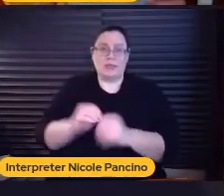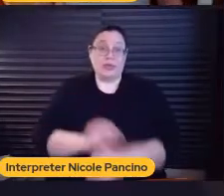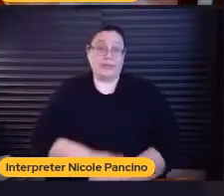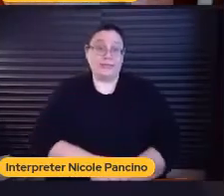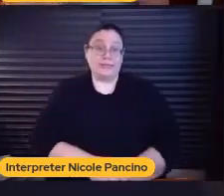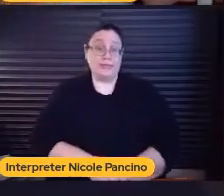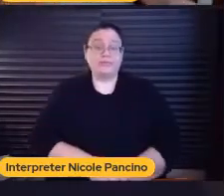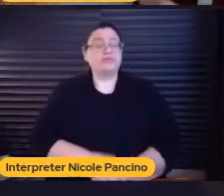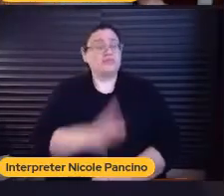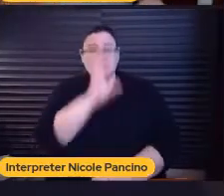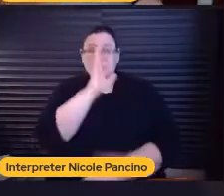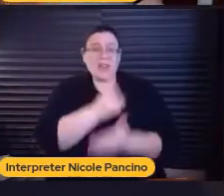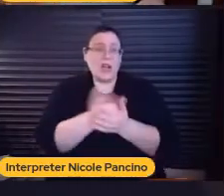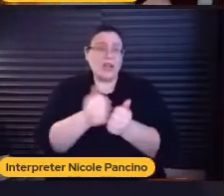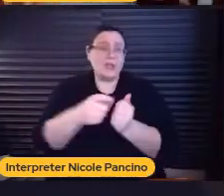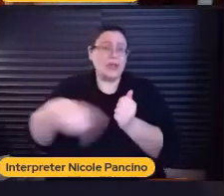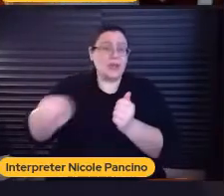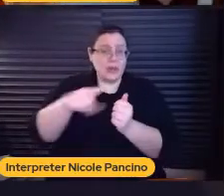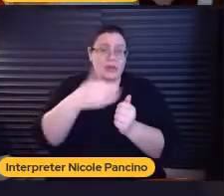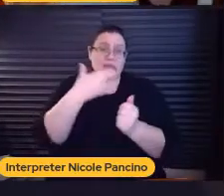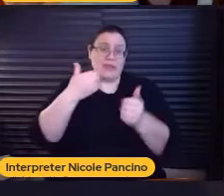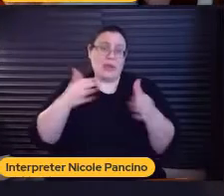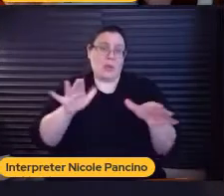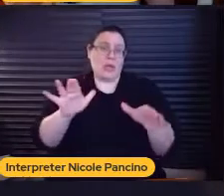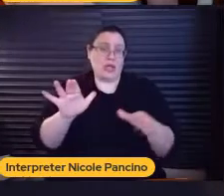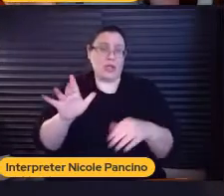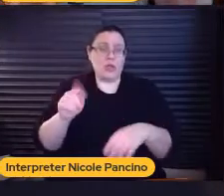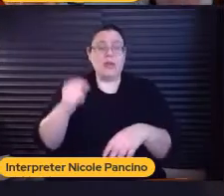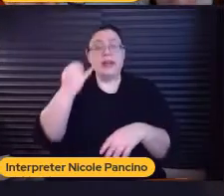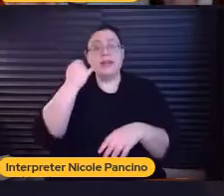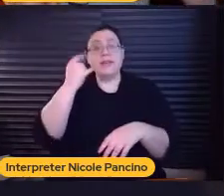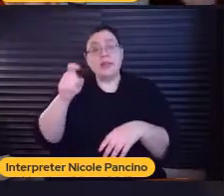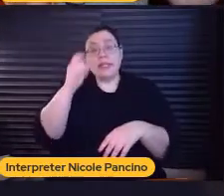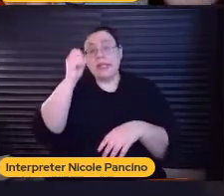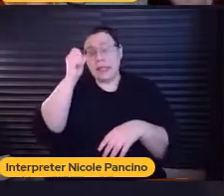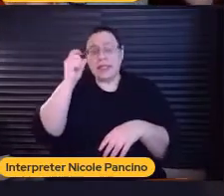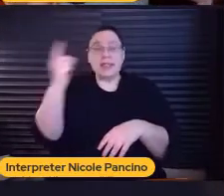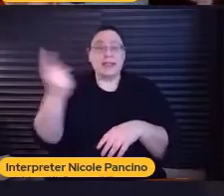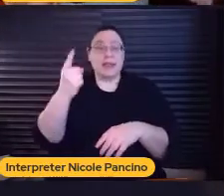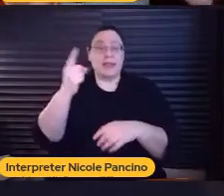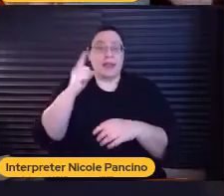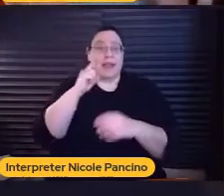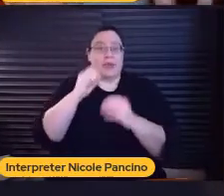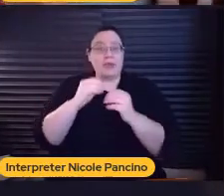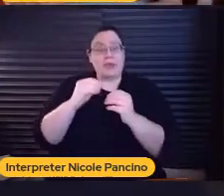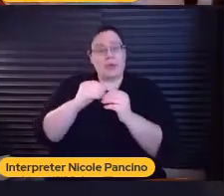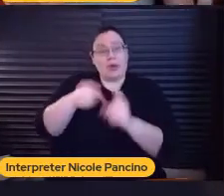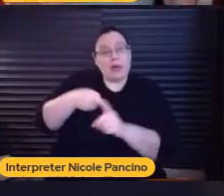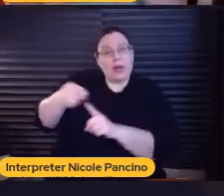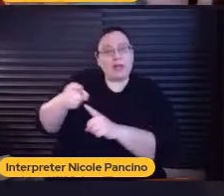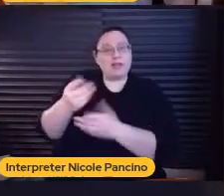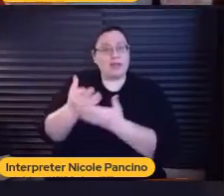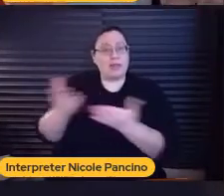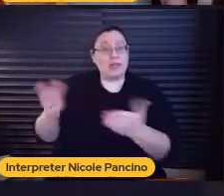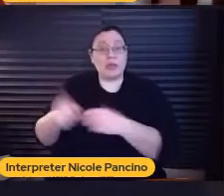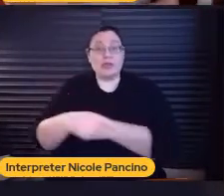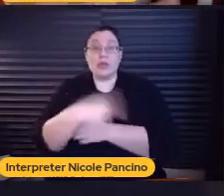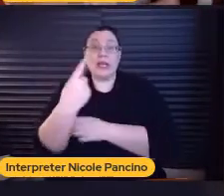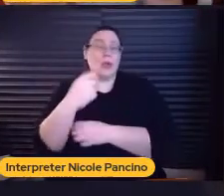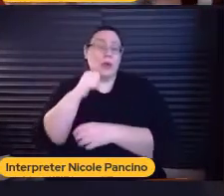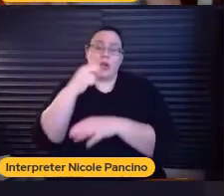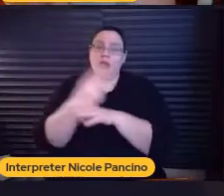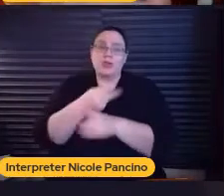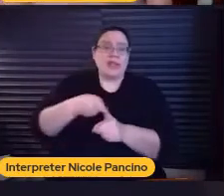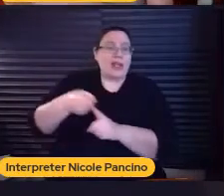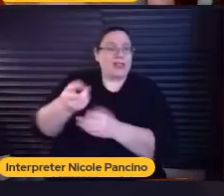But to be honest, there's a better way to do that. If you need something that would be a custom resource today, and you're not using custom resources